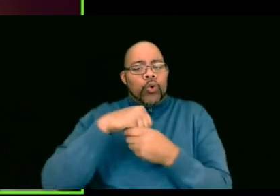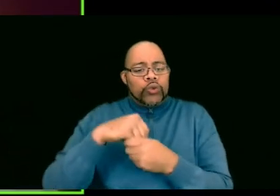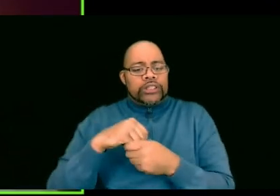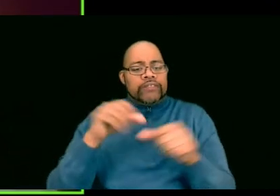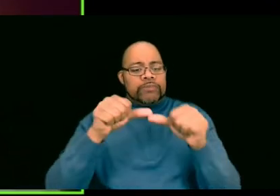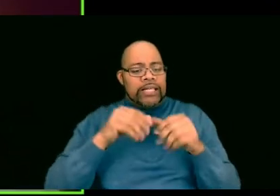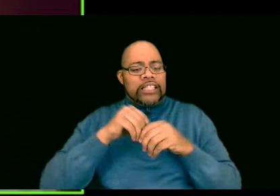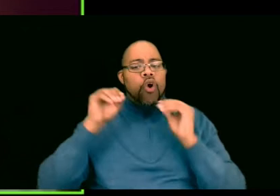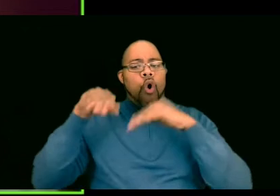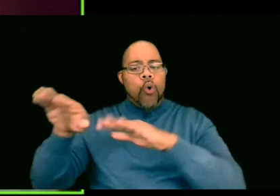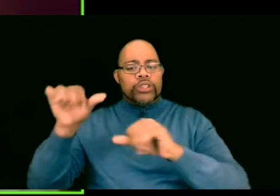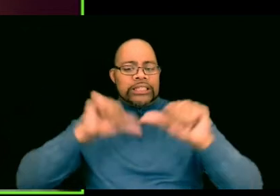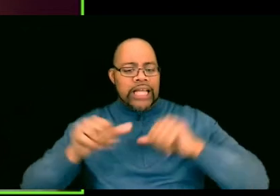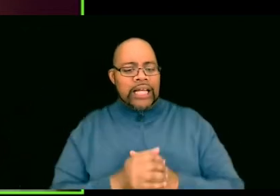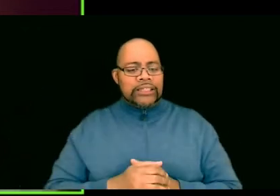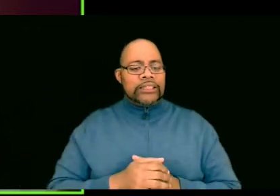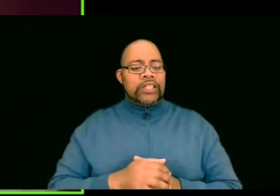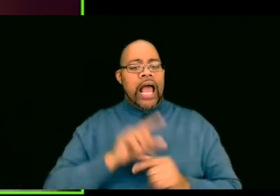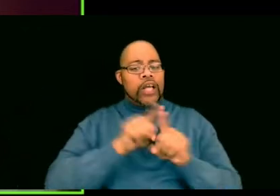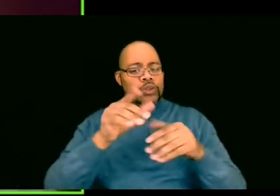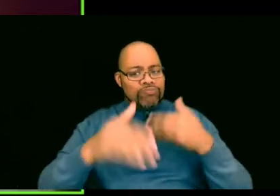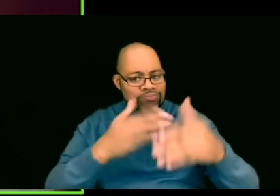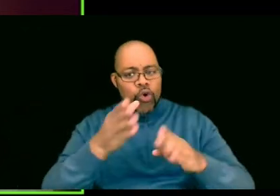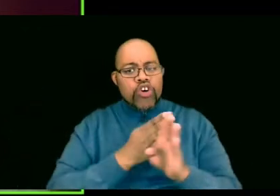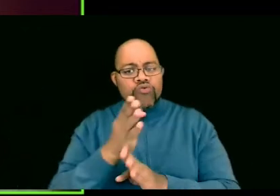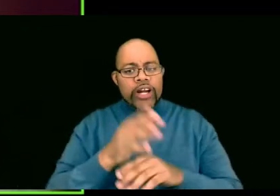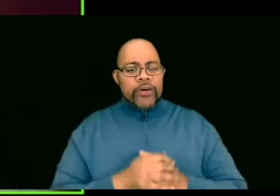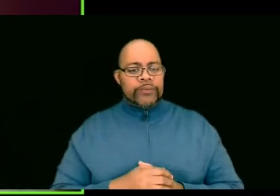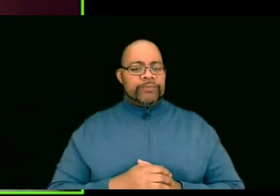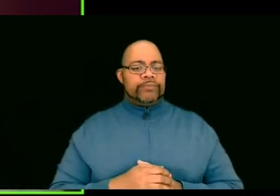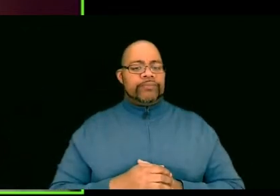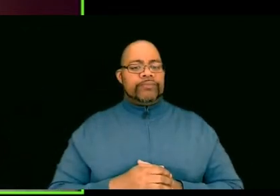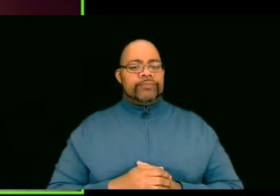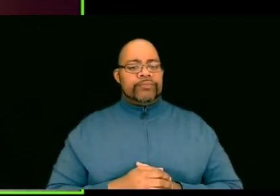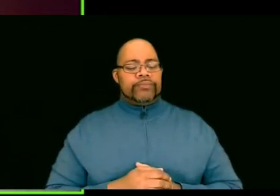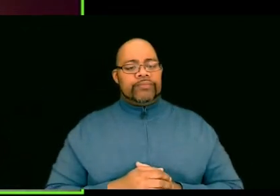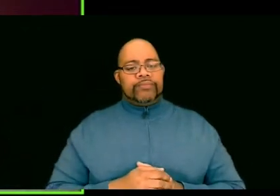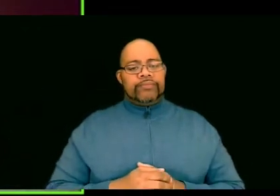more inclusive space in the ocean science as you went along in your career?